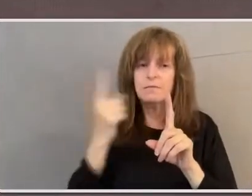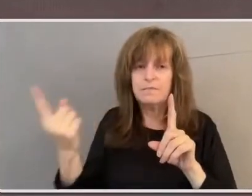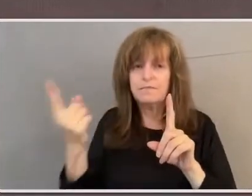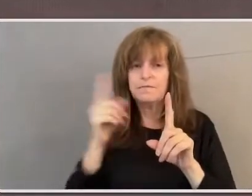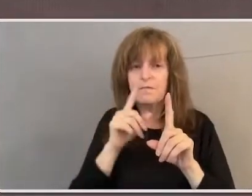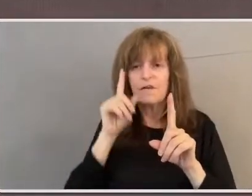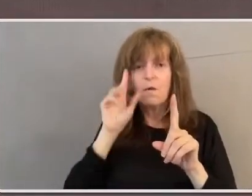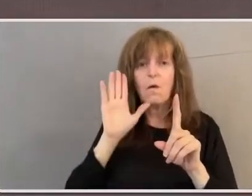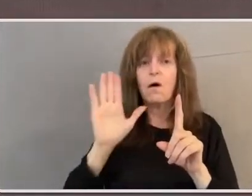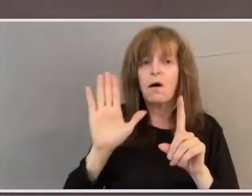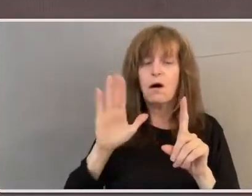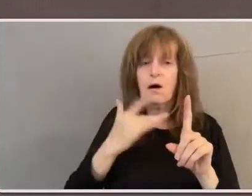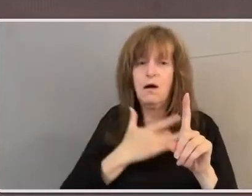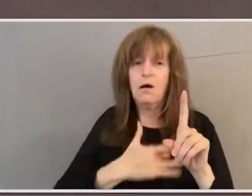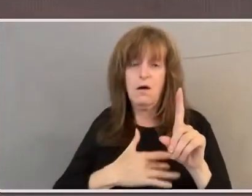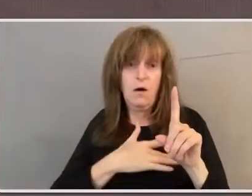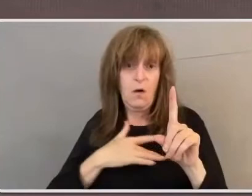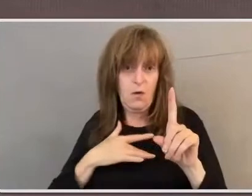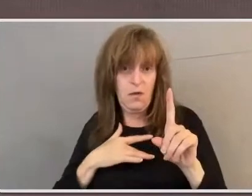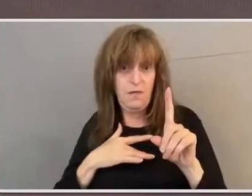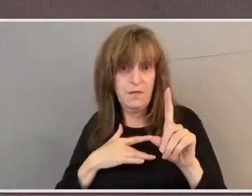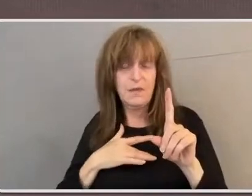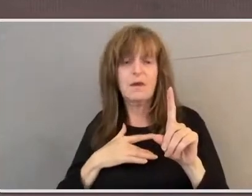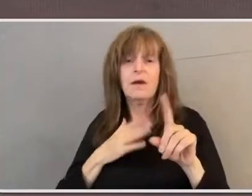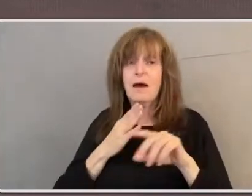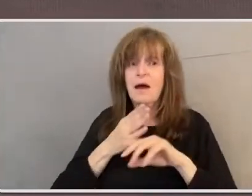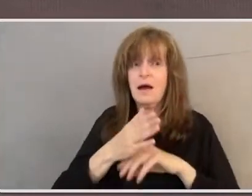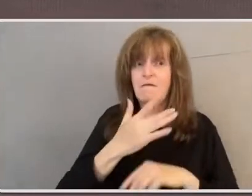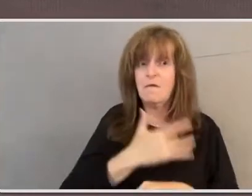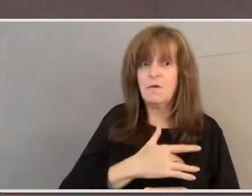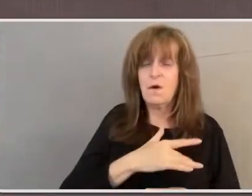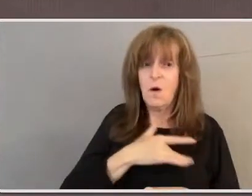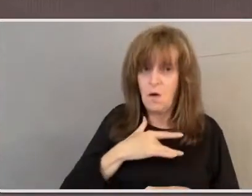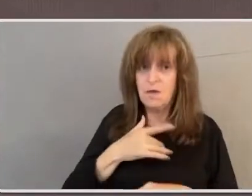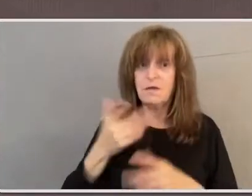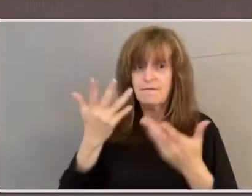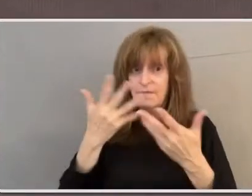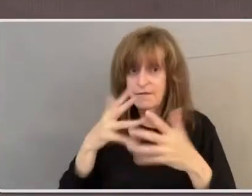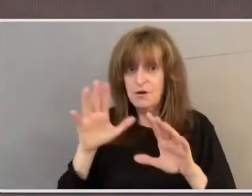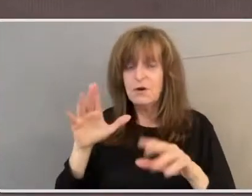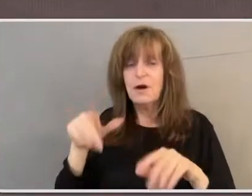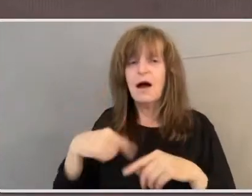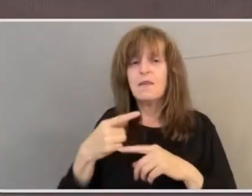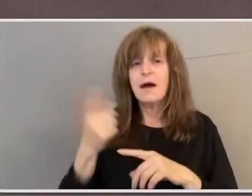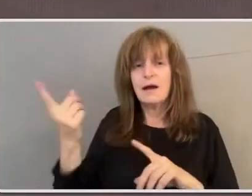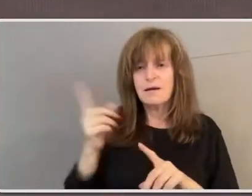oaths, Her Honour will entrust the Great Seal to the Minister of Public and Business Service Delivery.